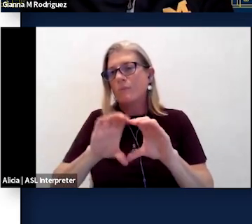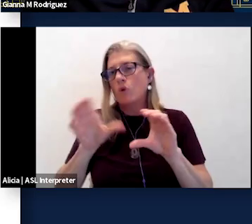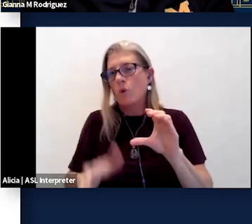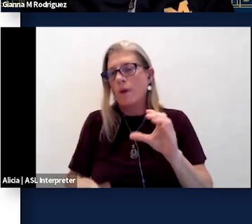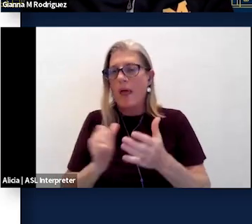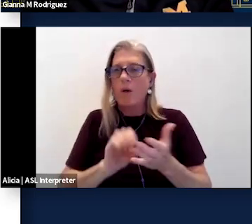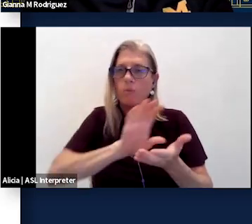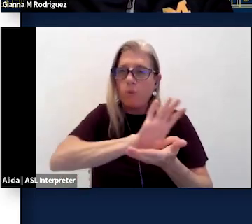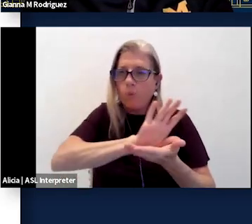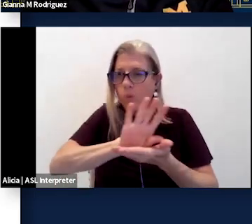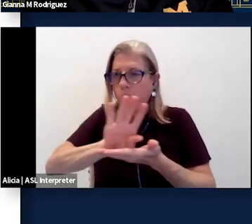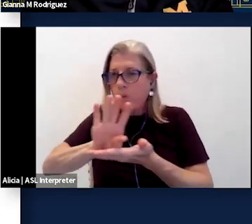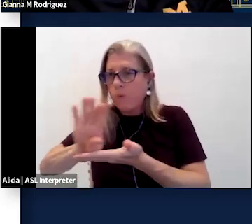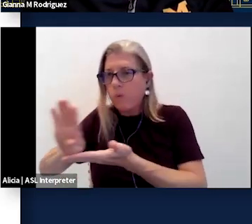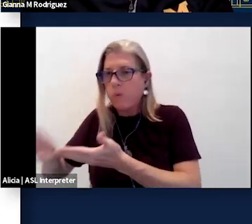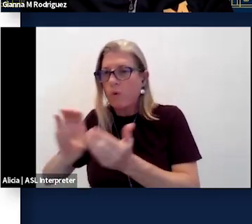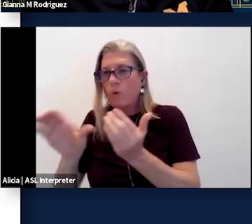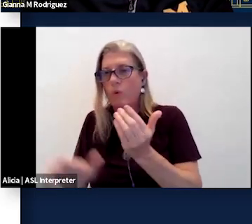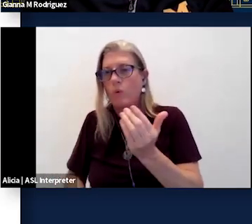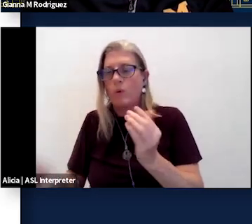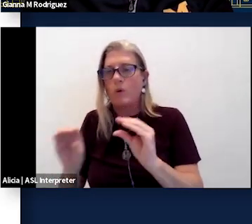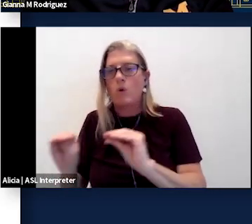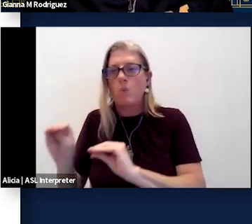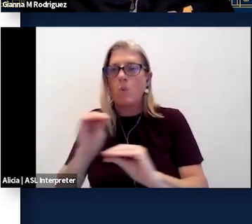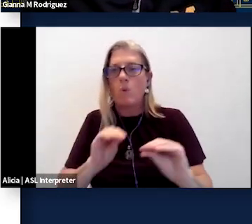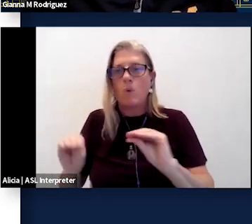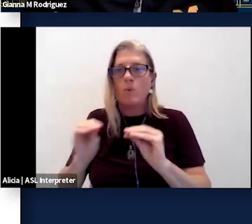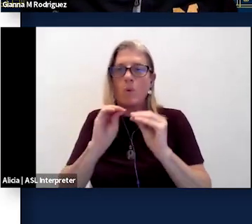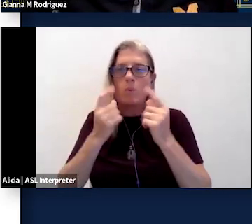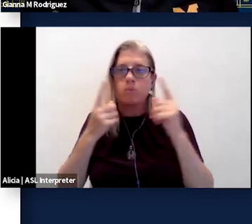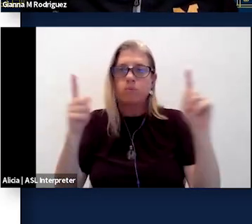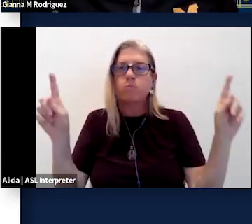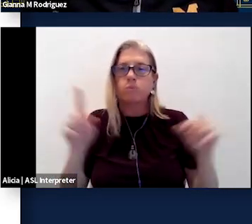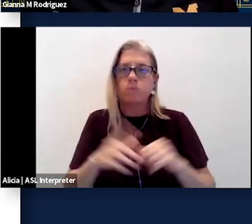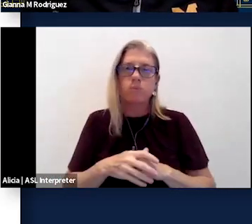move your stool more sufficiently and efficiently, okay?